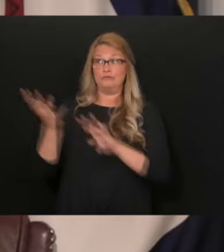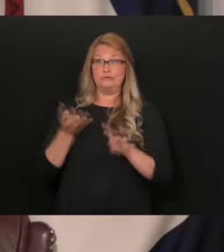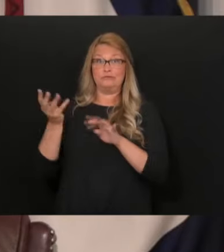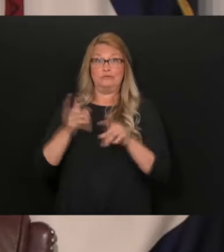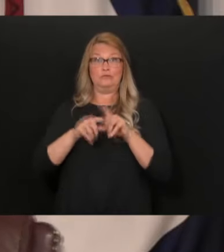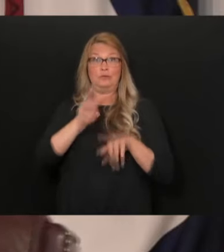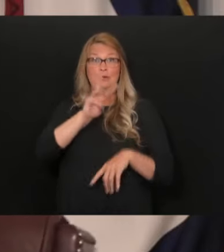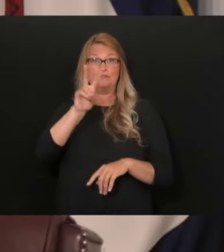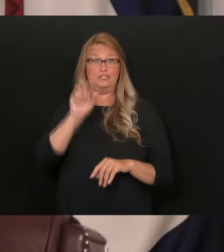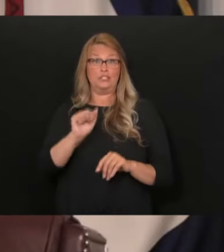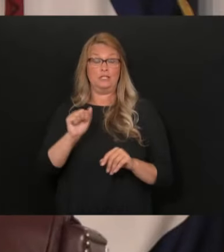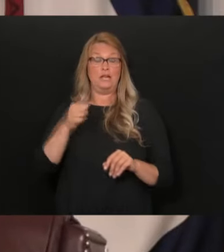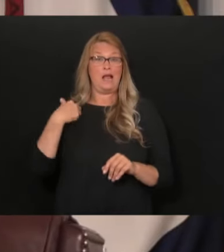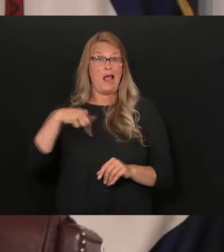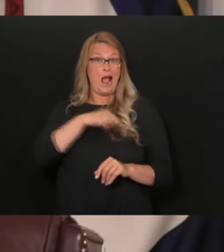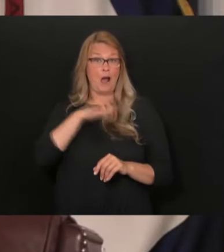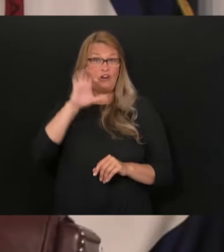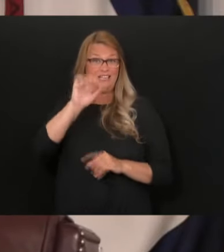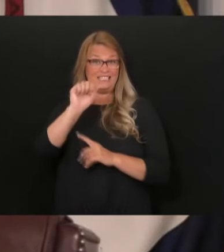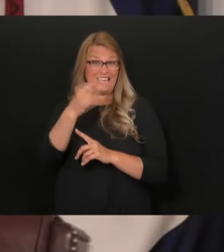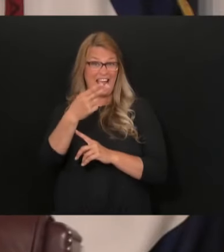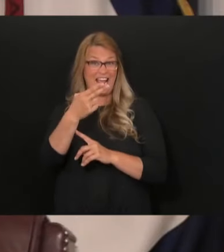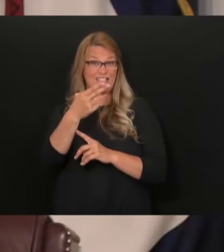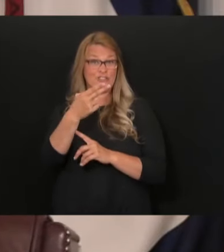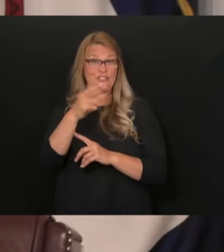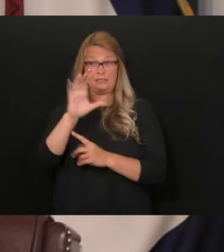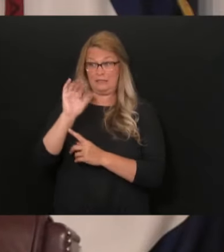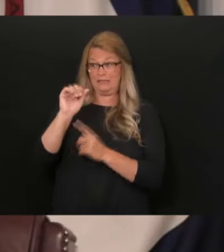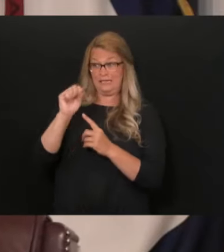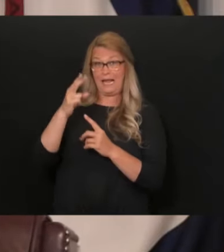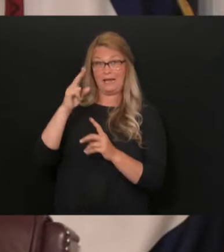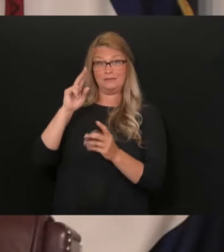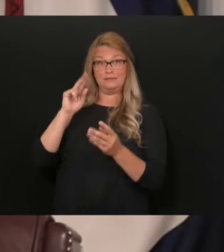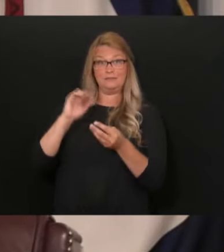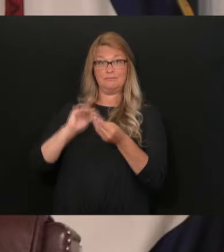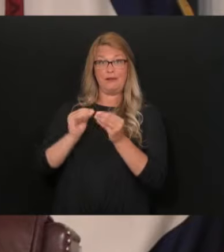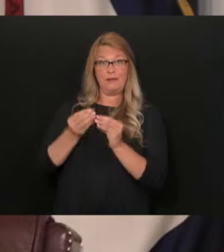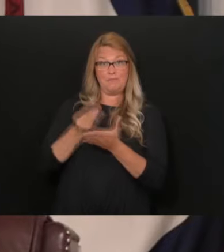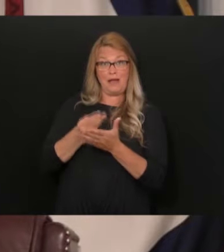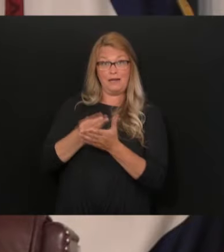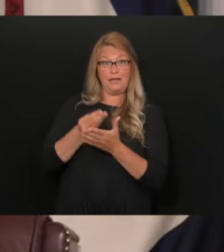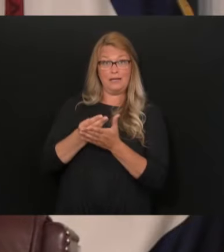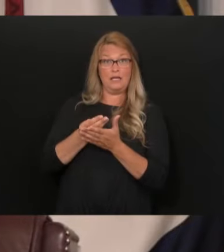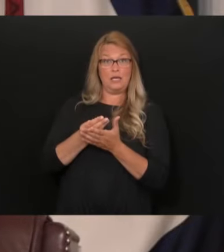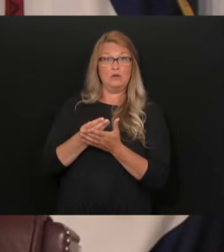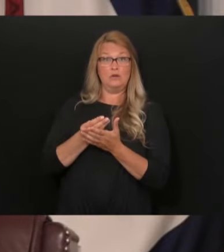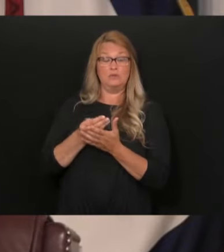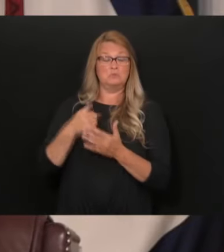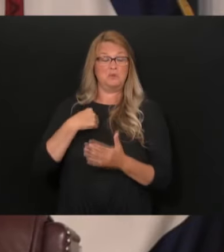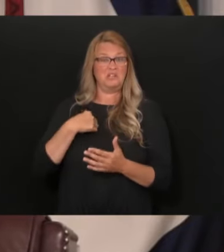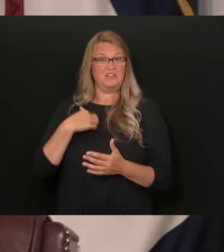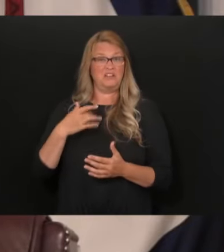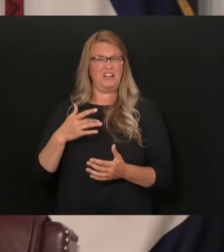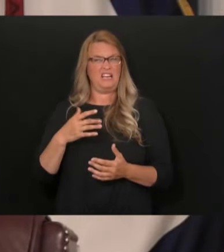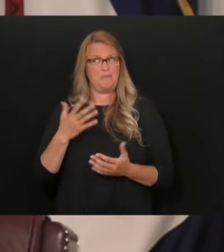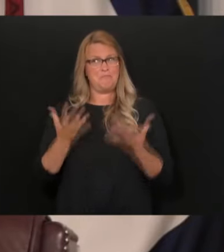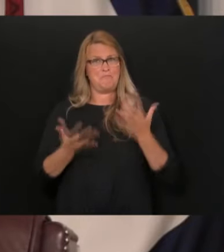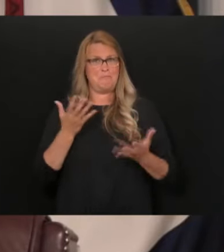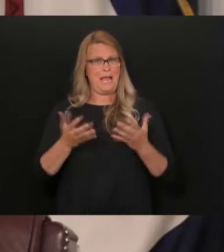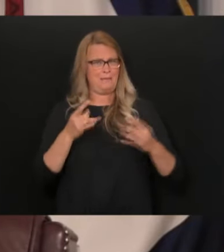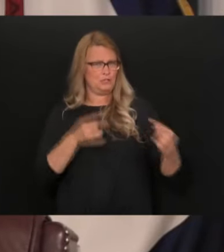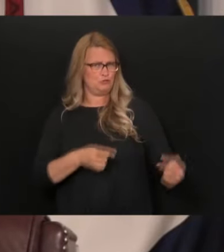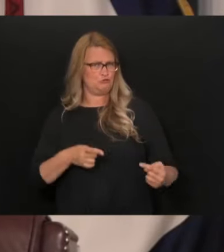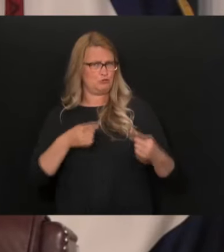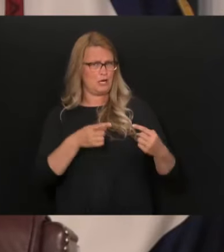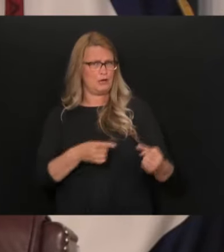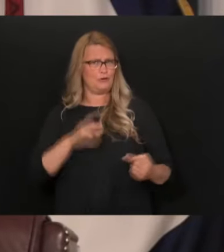cash, from a purely cash standpoint, we felt like we were going to really have a hard time getting to